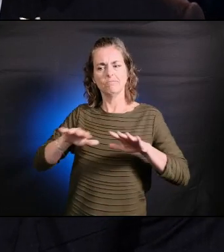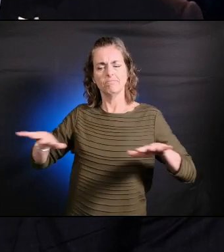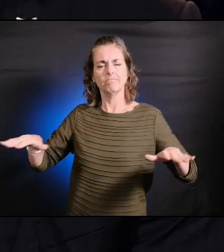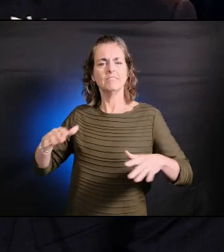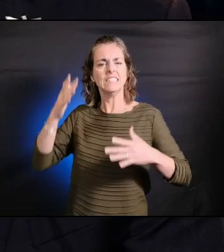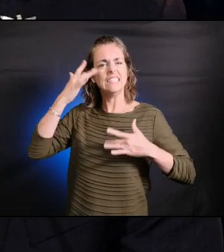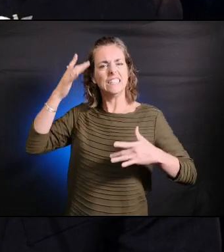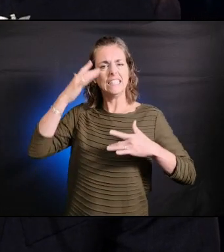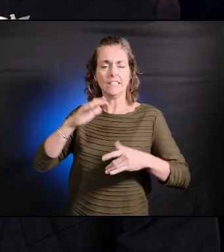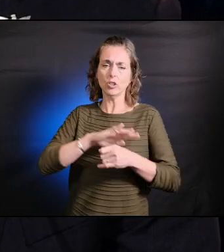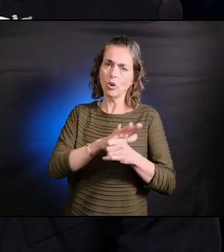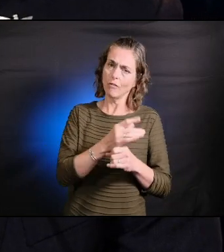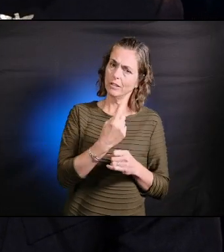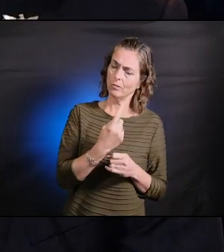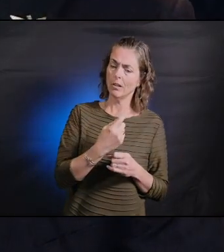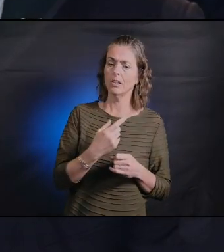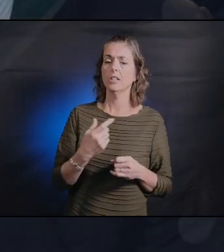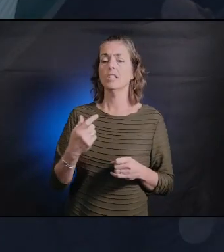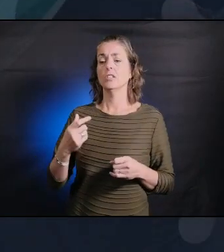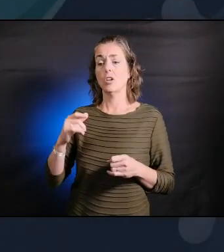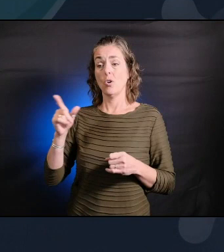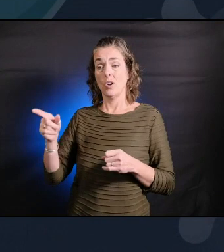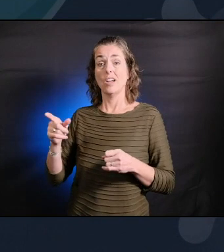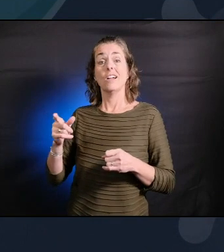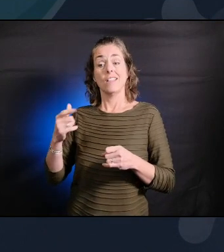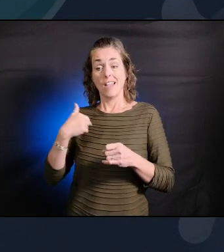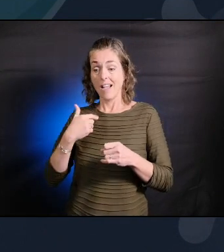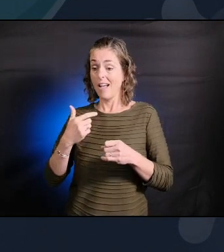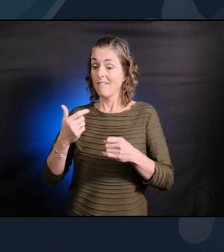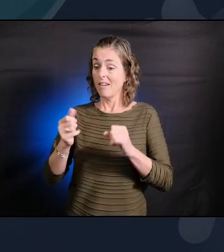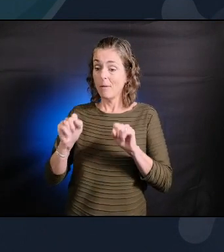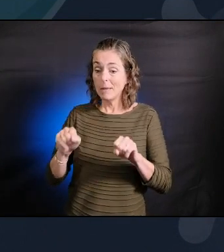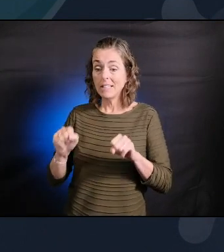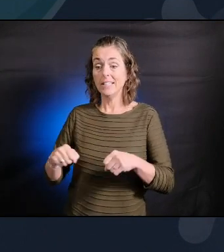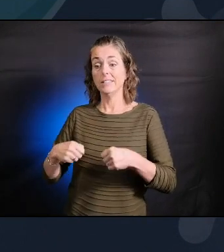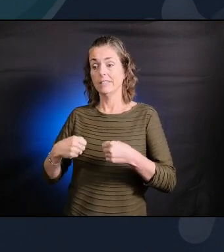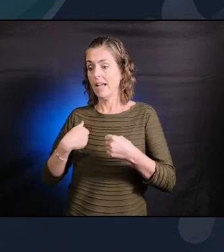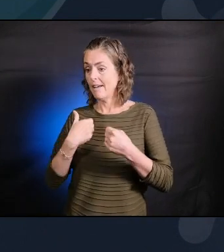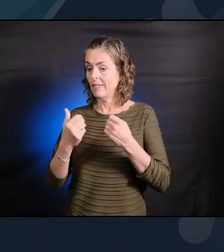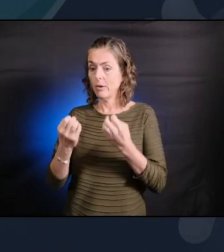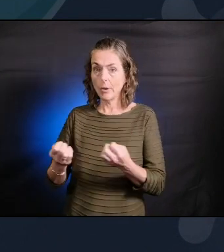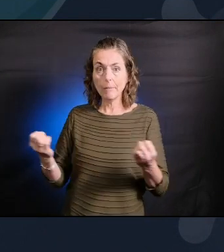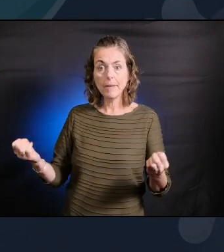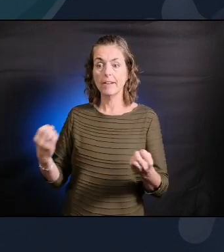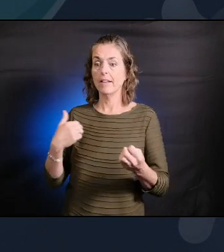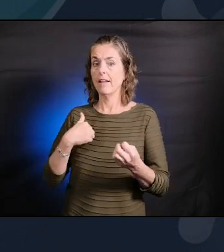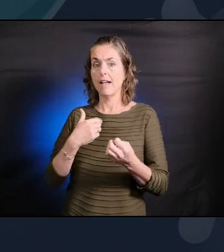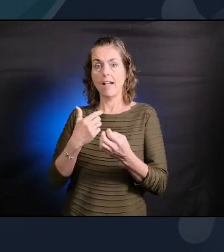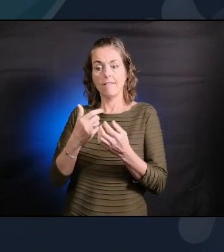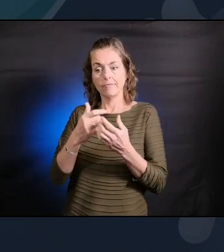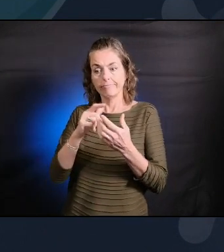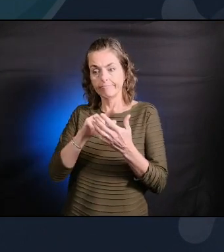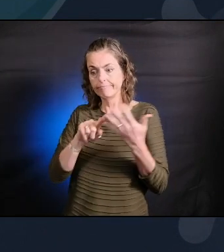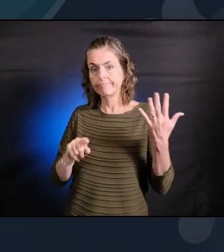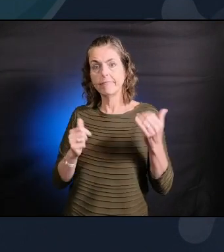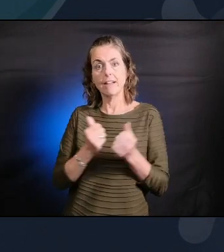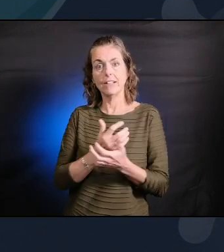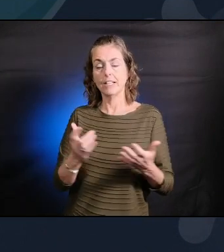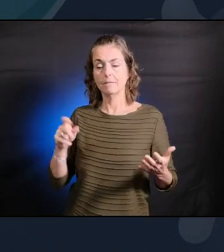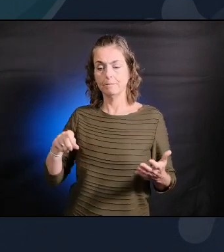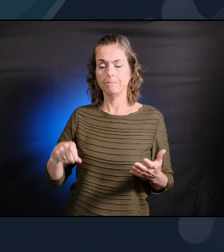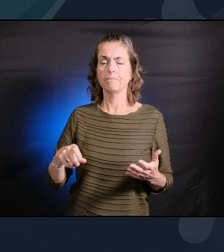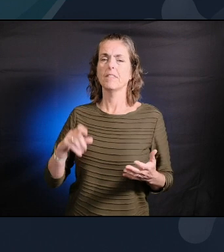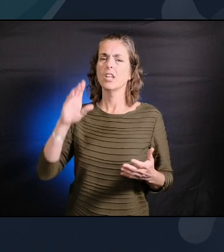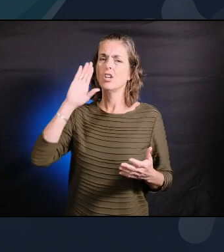the required isolation rooms, ventilators, and the protective equipment. It is said that the true character of a man,